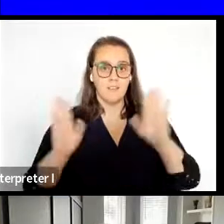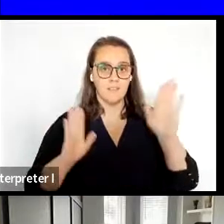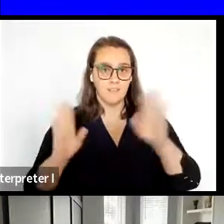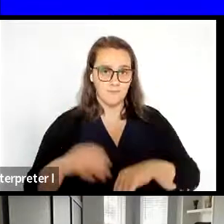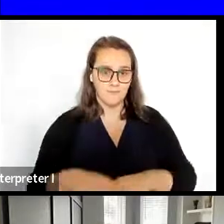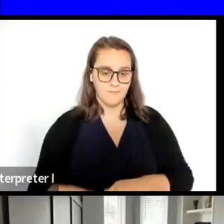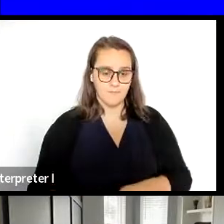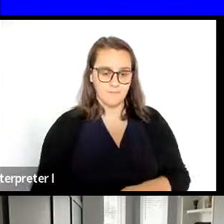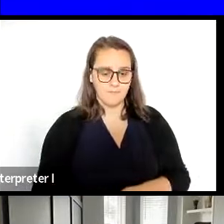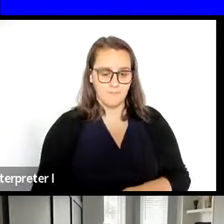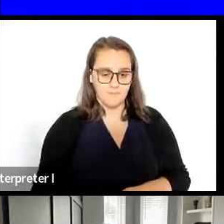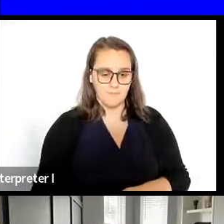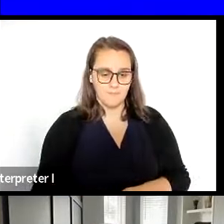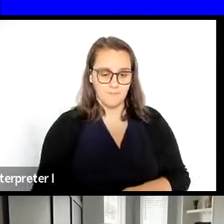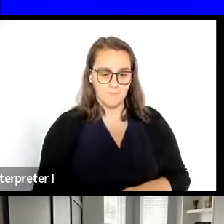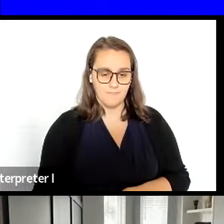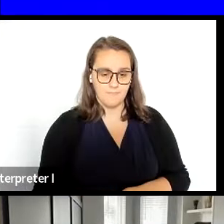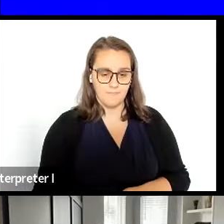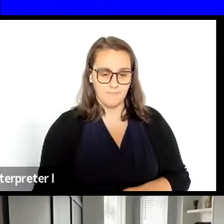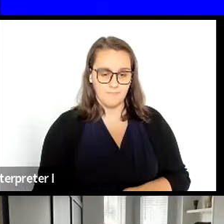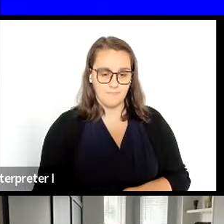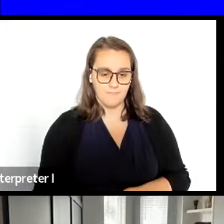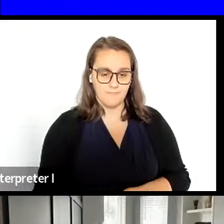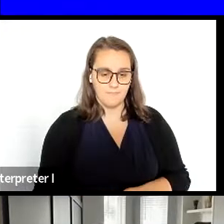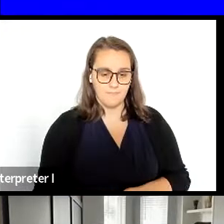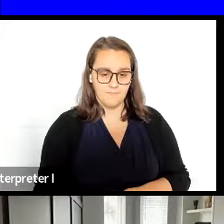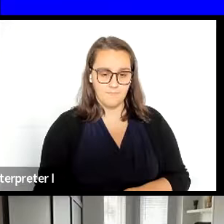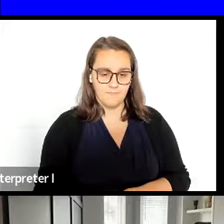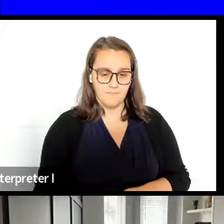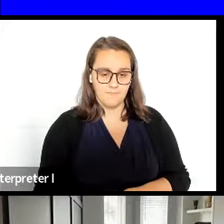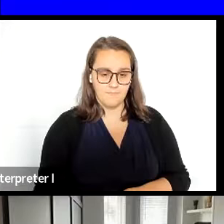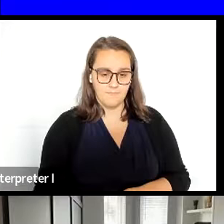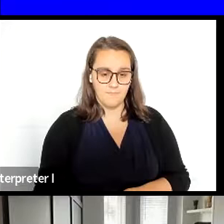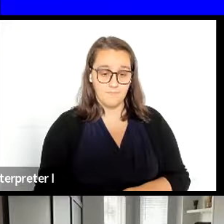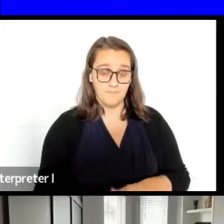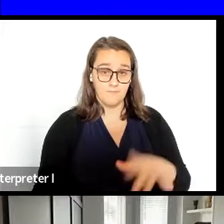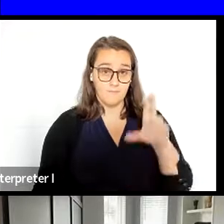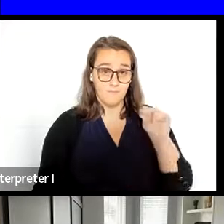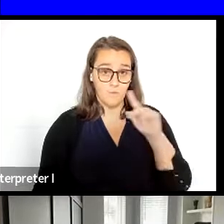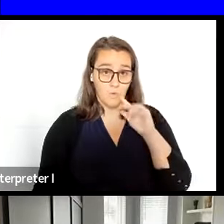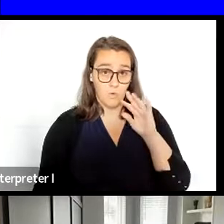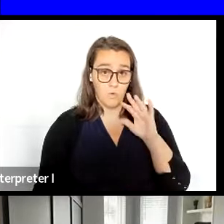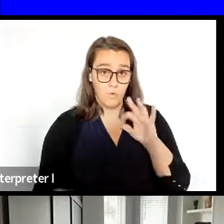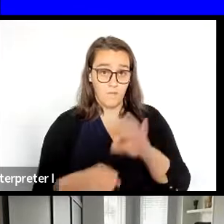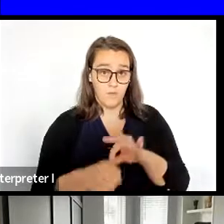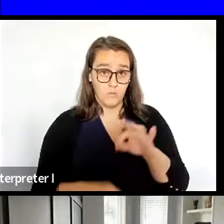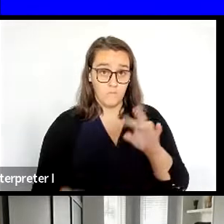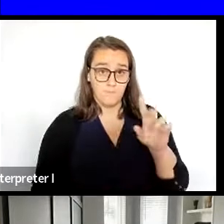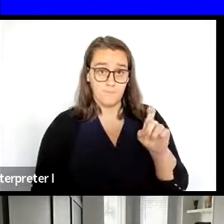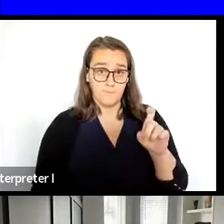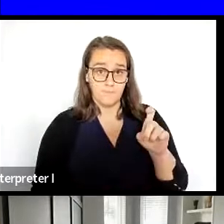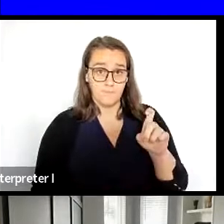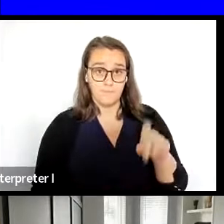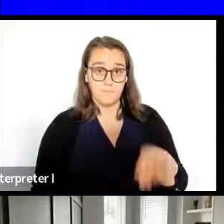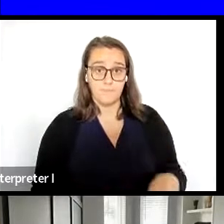Aye. Aye. Aye. Are there any no votes?